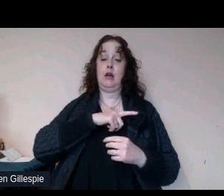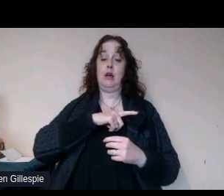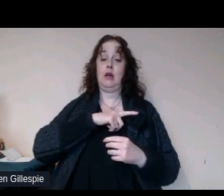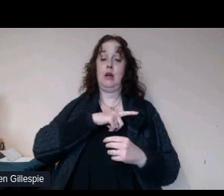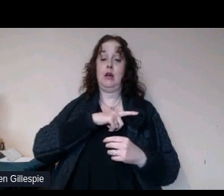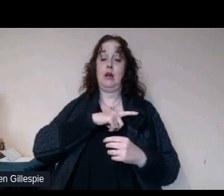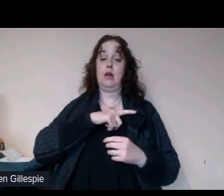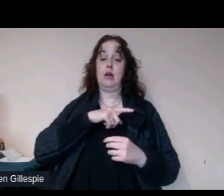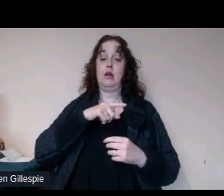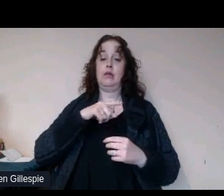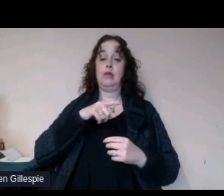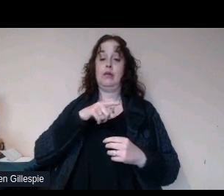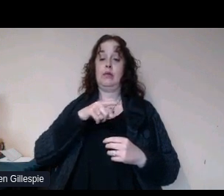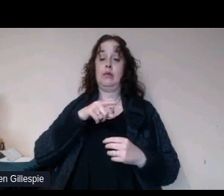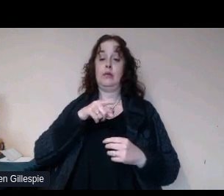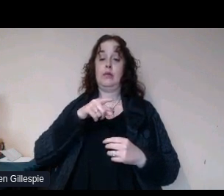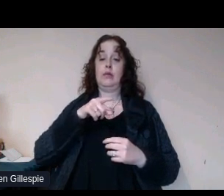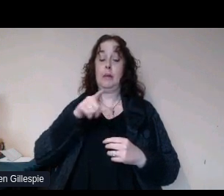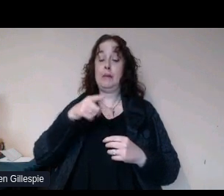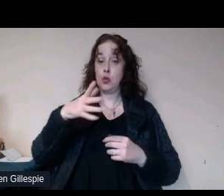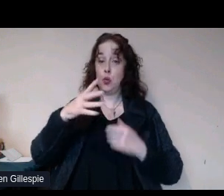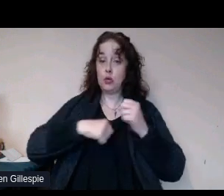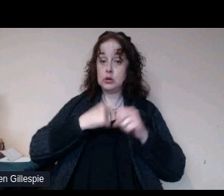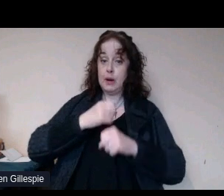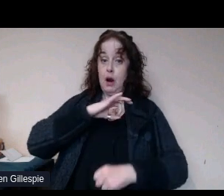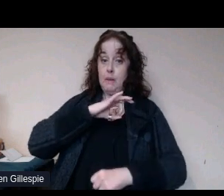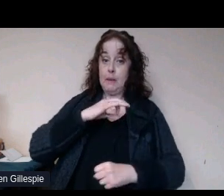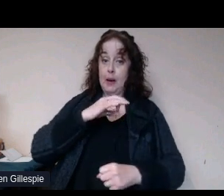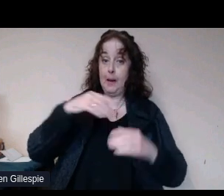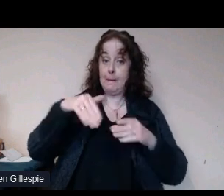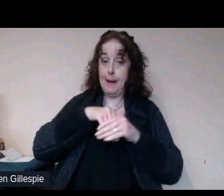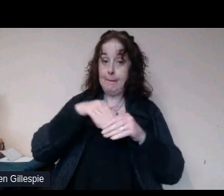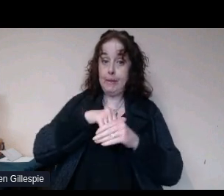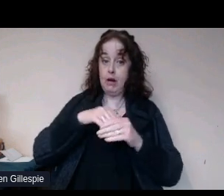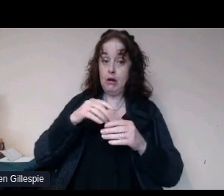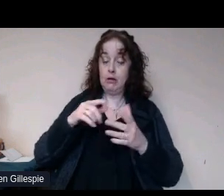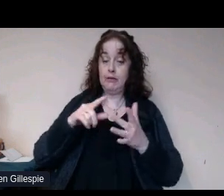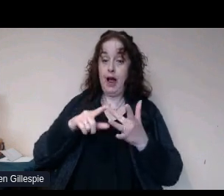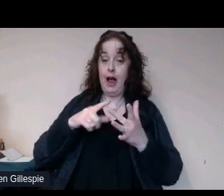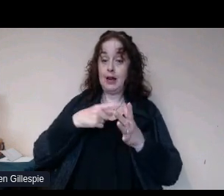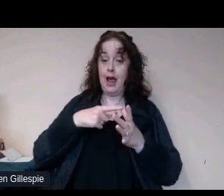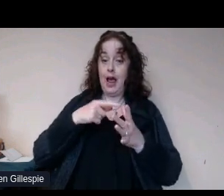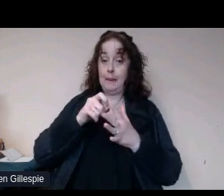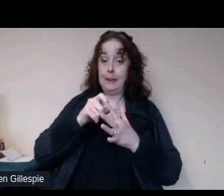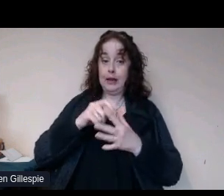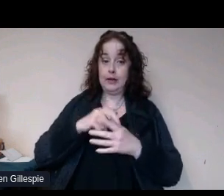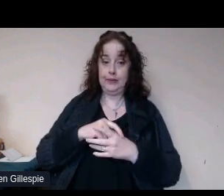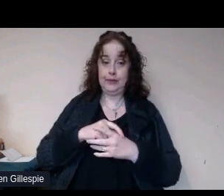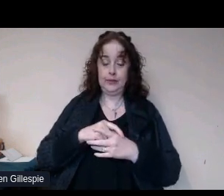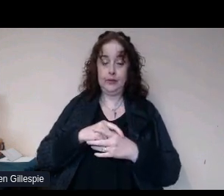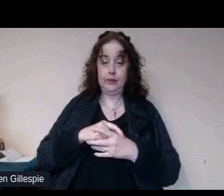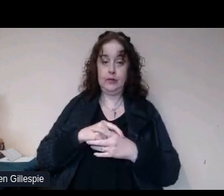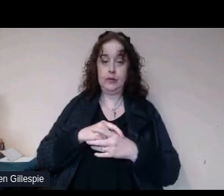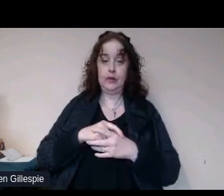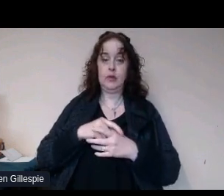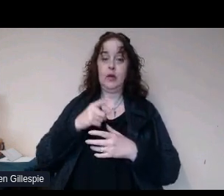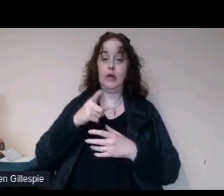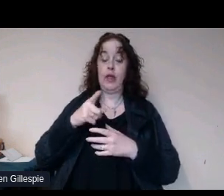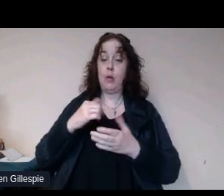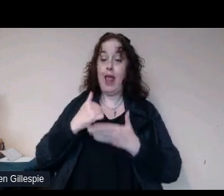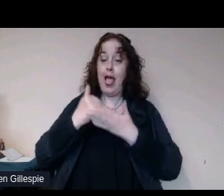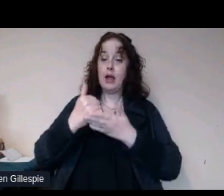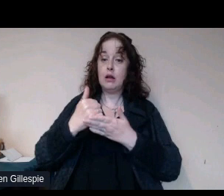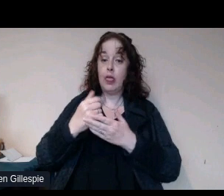you wish maybe, or you would like to become a member of IAAP. And it's because when it comes